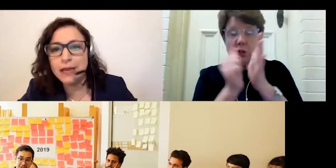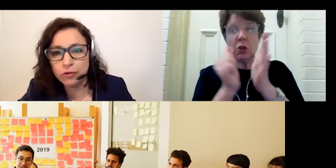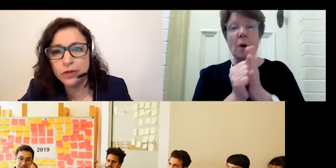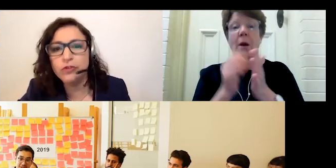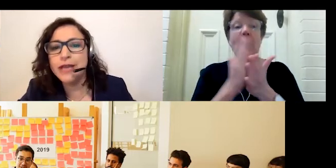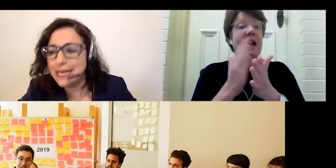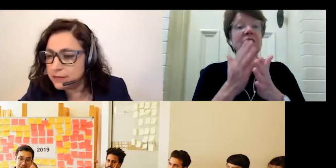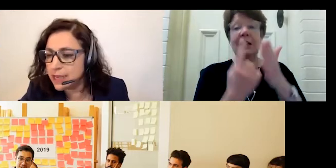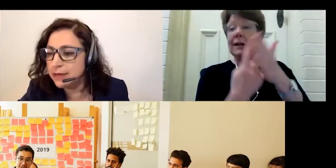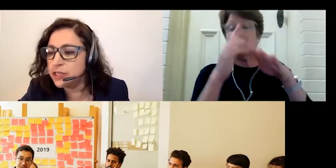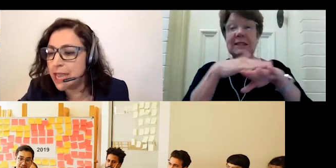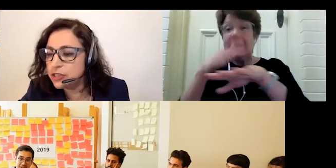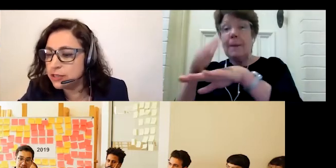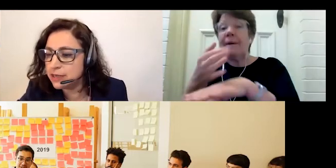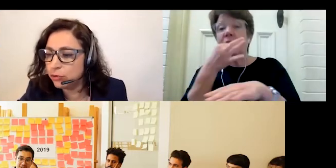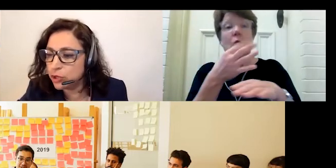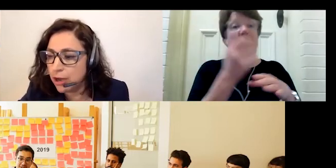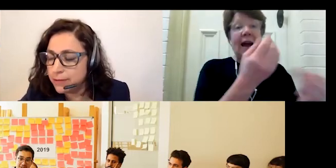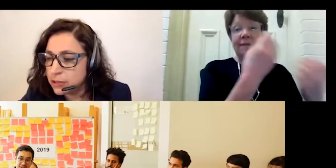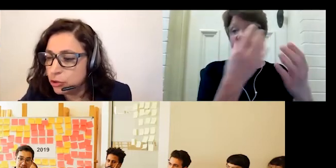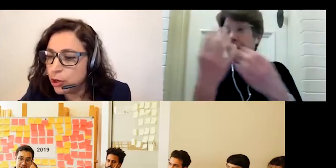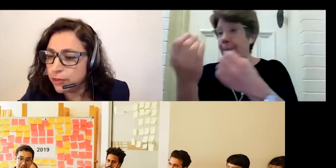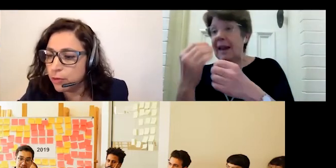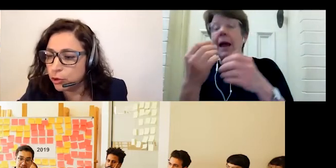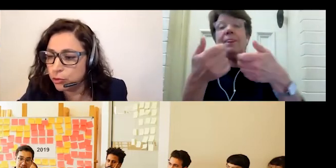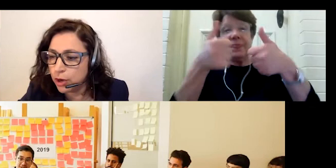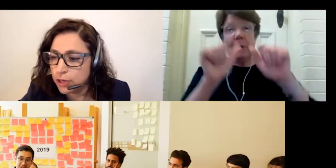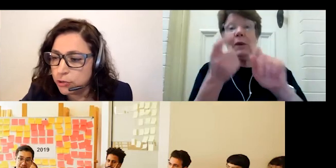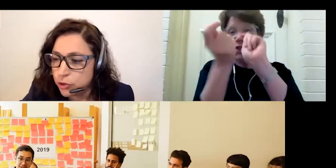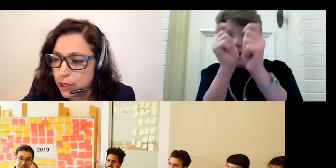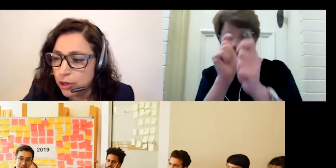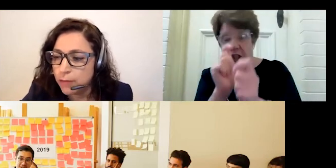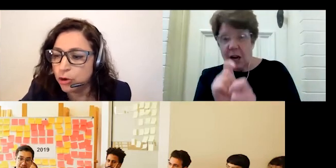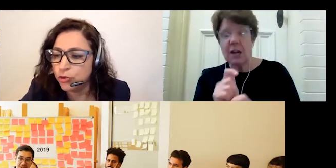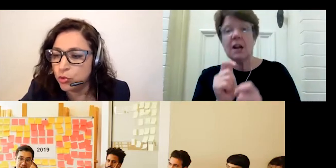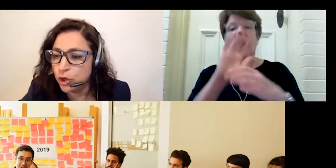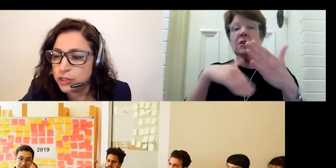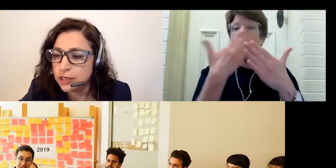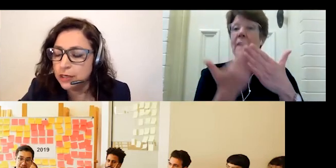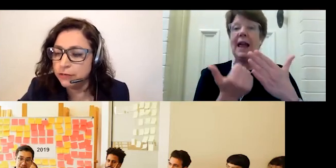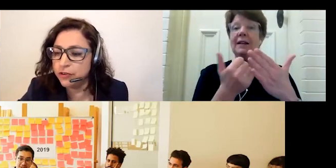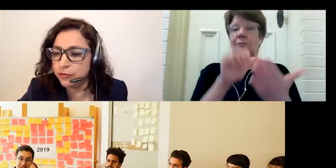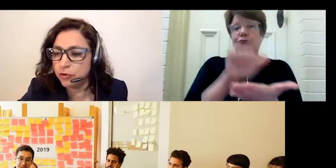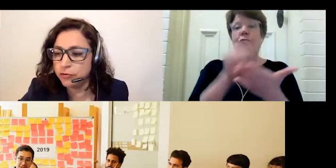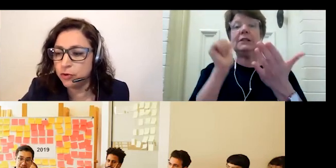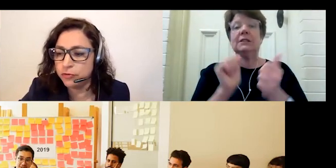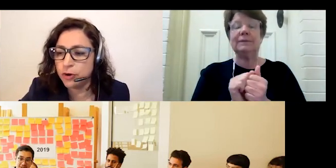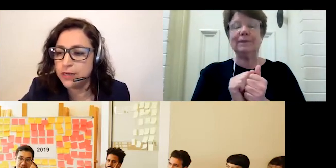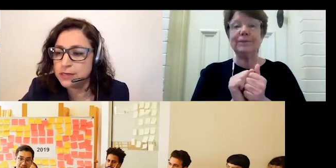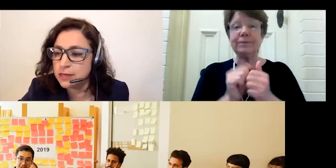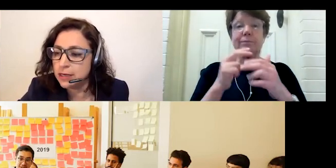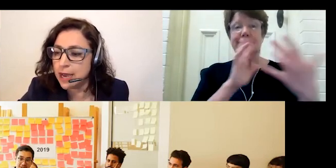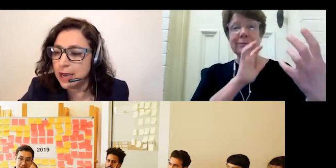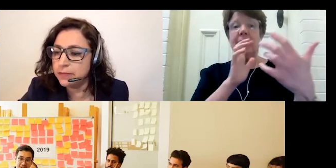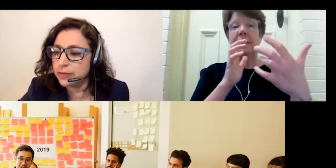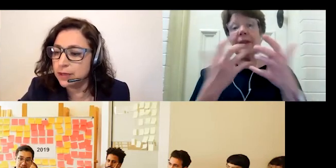feedback from the creatives and changed it several times until we got the model, until we got a model that worked for